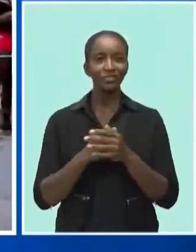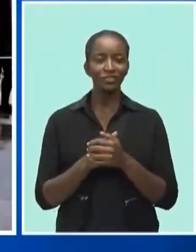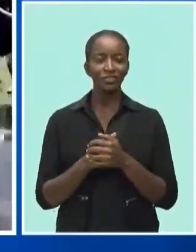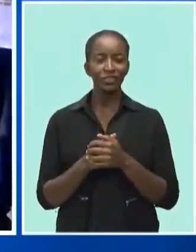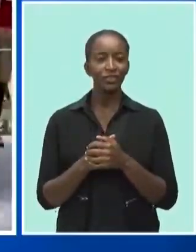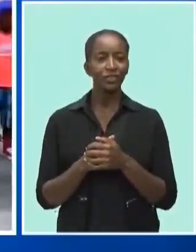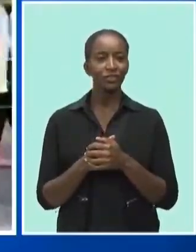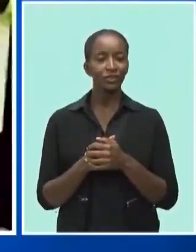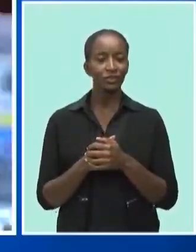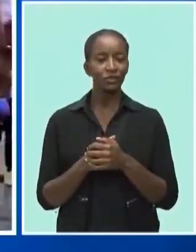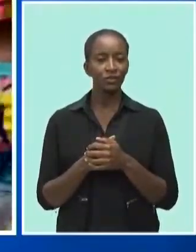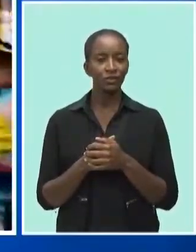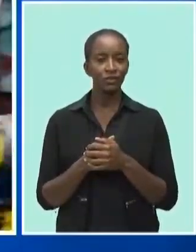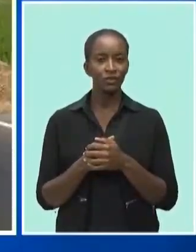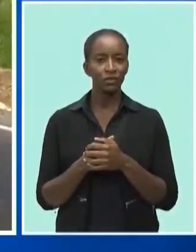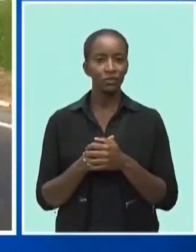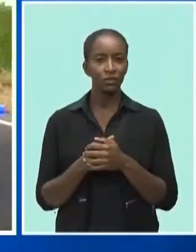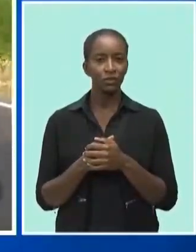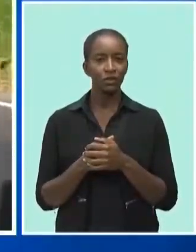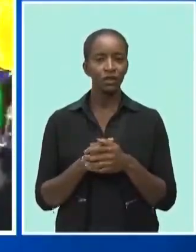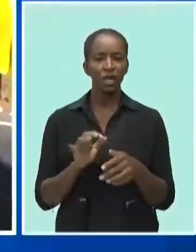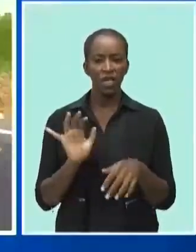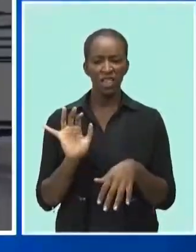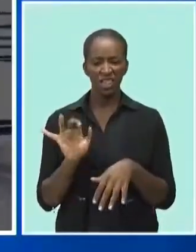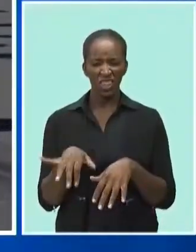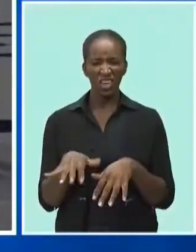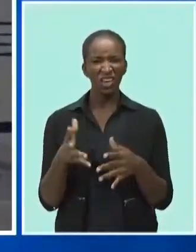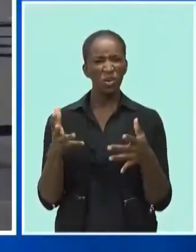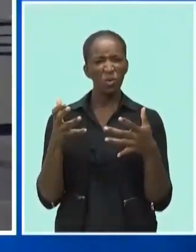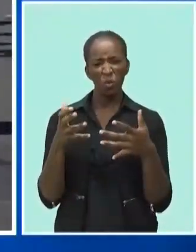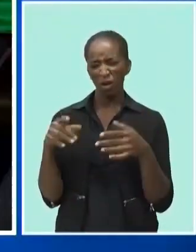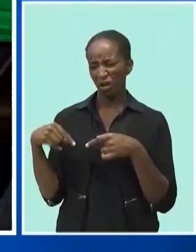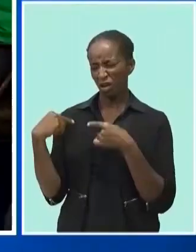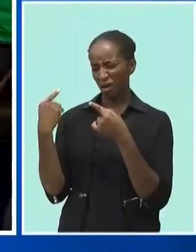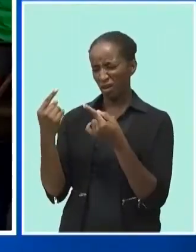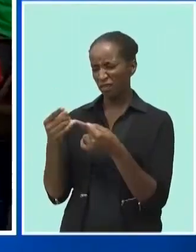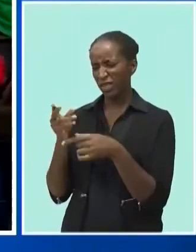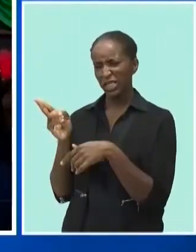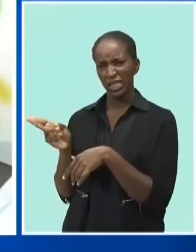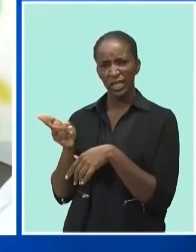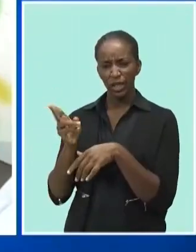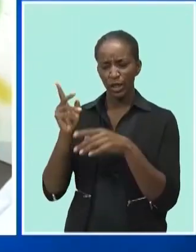cast a shadow on or disregard the historical cultural festival of Mashramani.